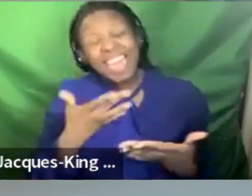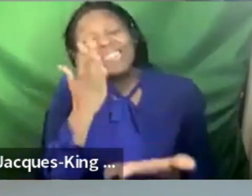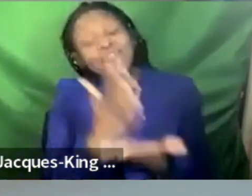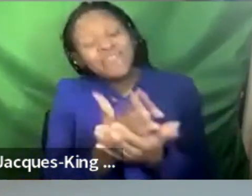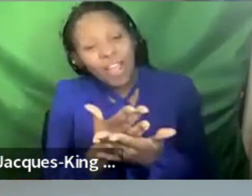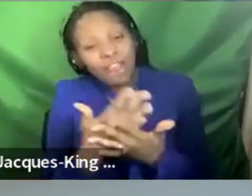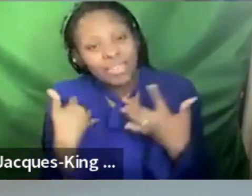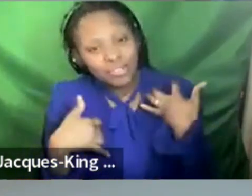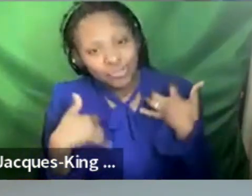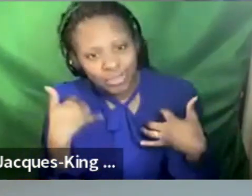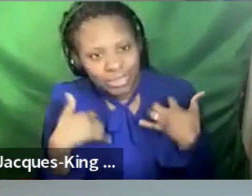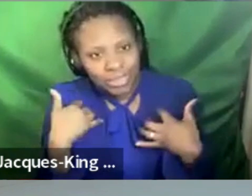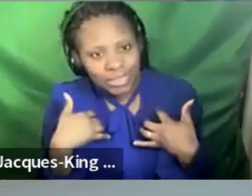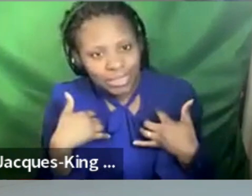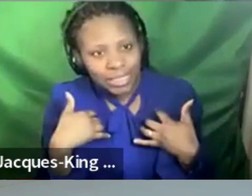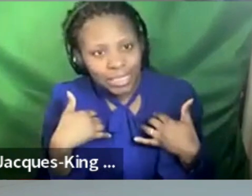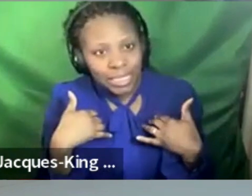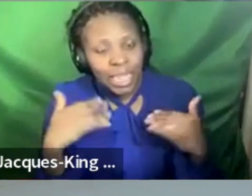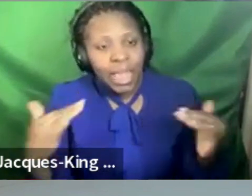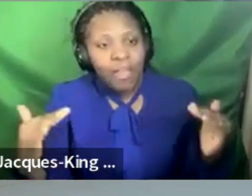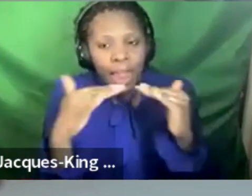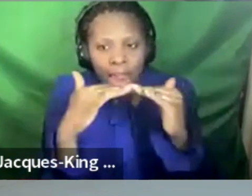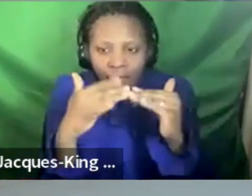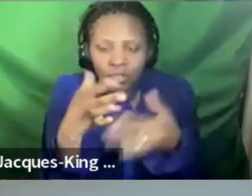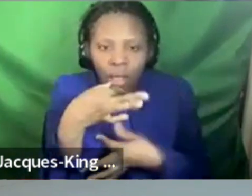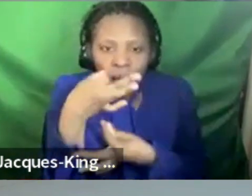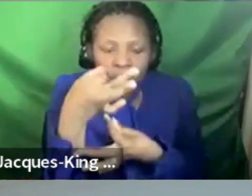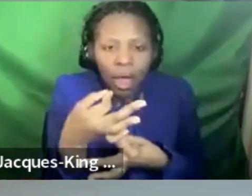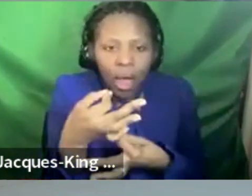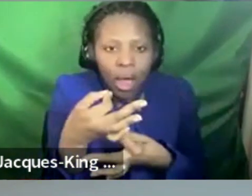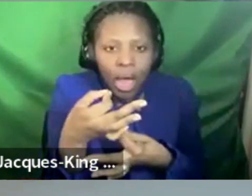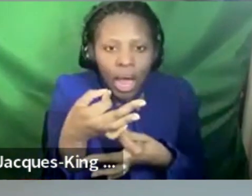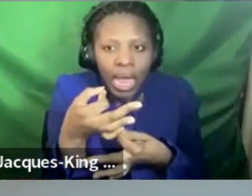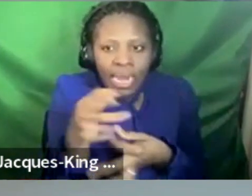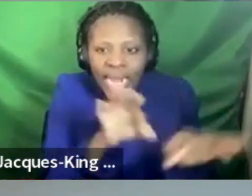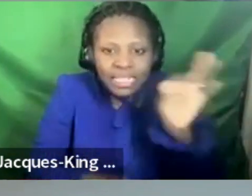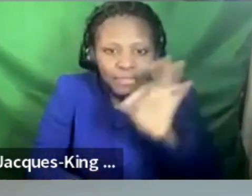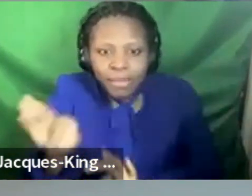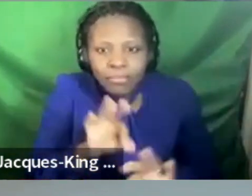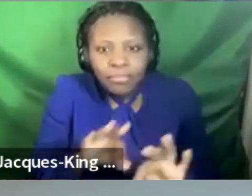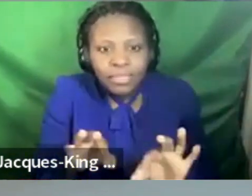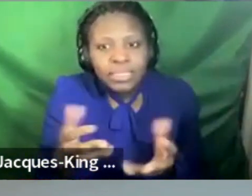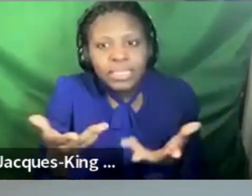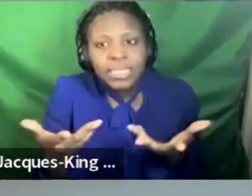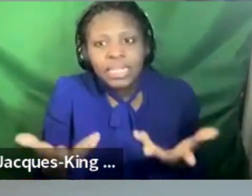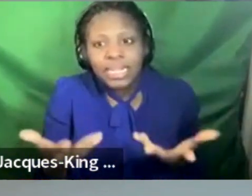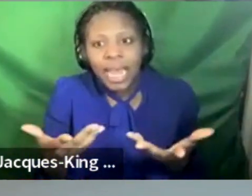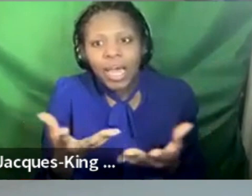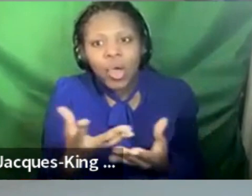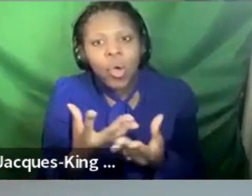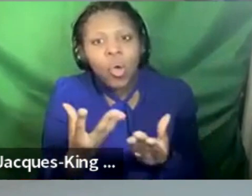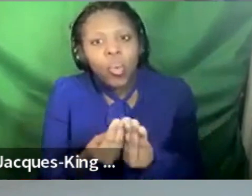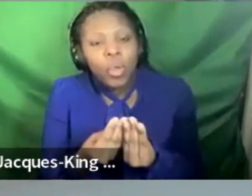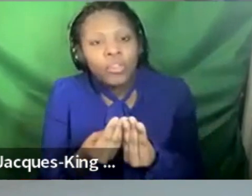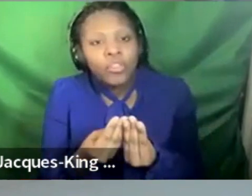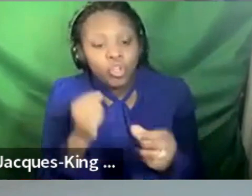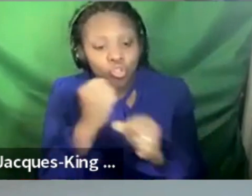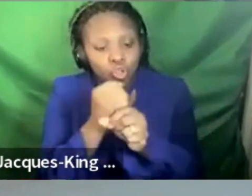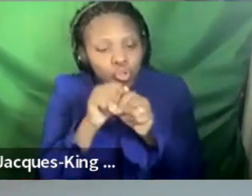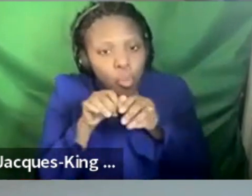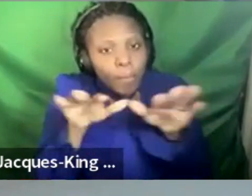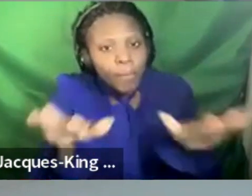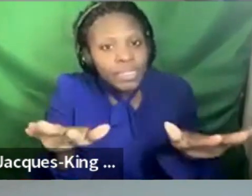and experimenting with, as we are now with, you know, with social media, experimenting with narcissism and with, you